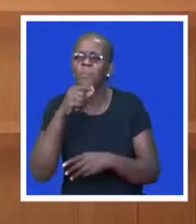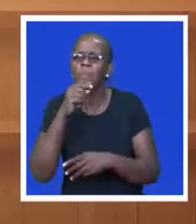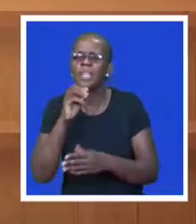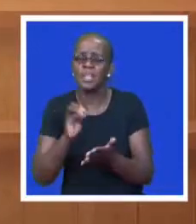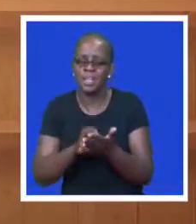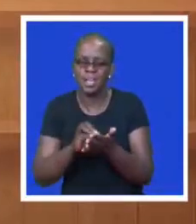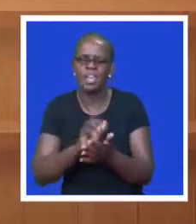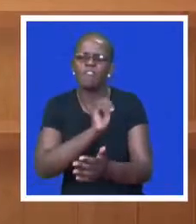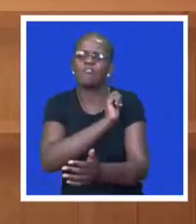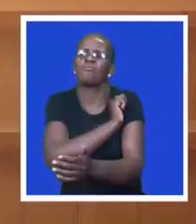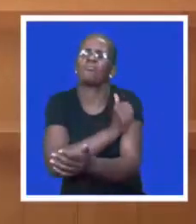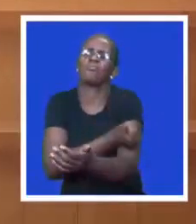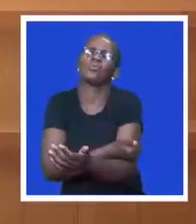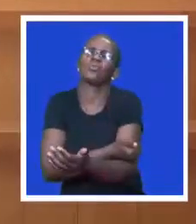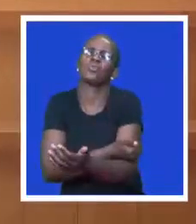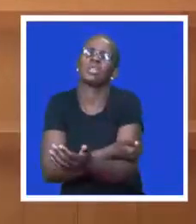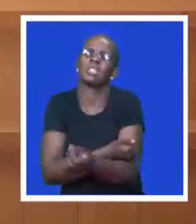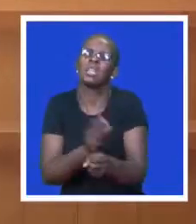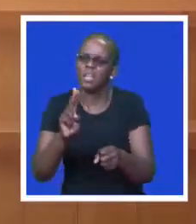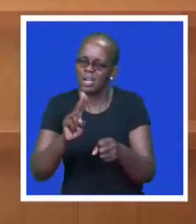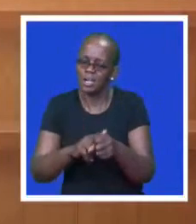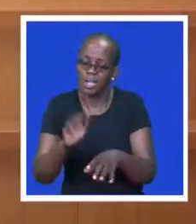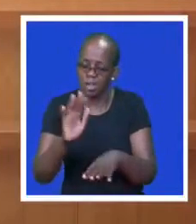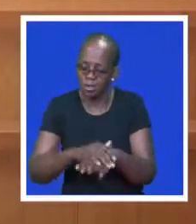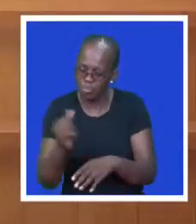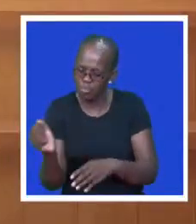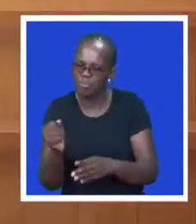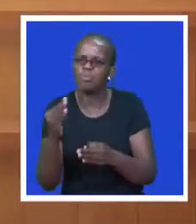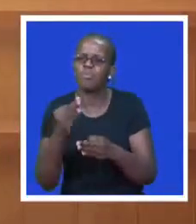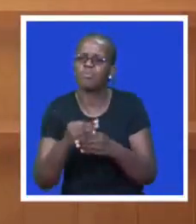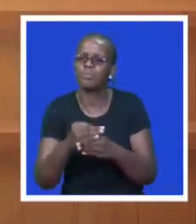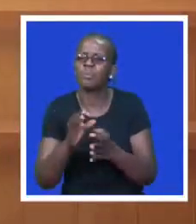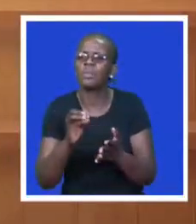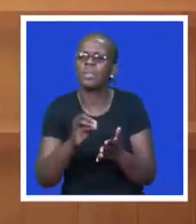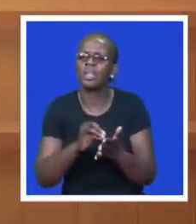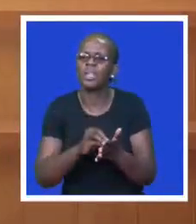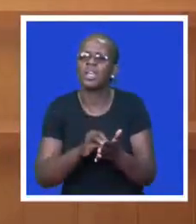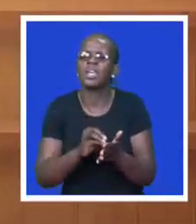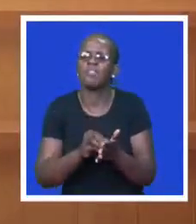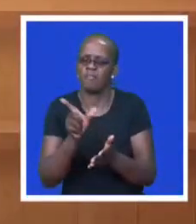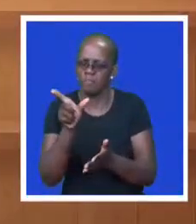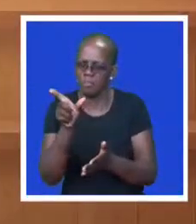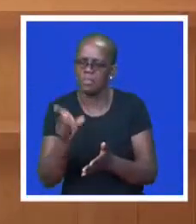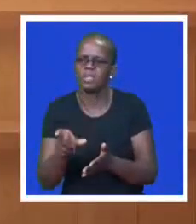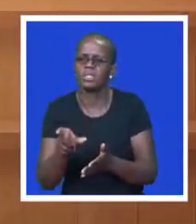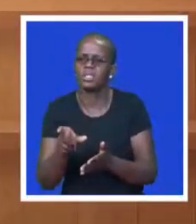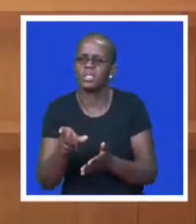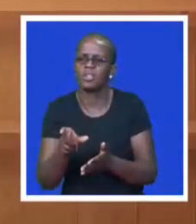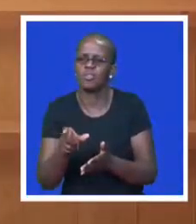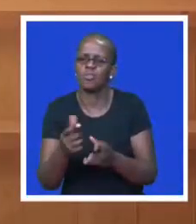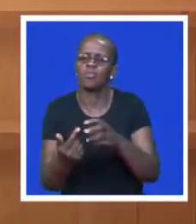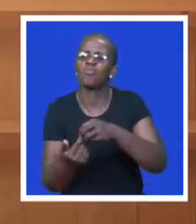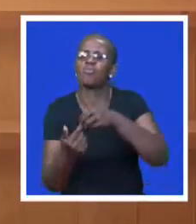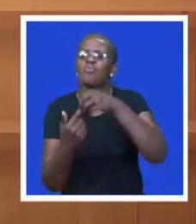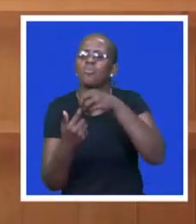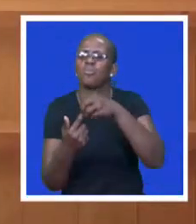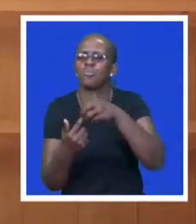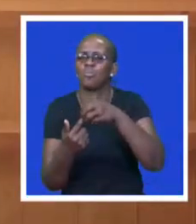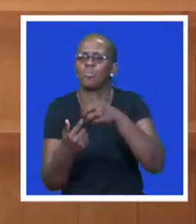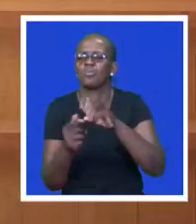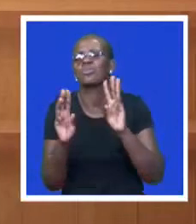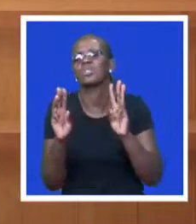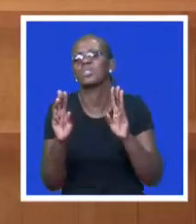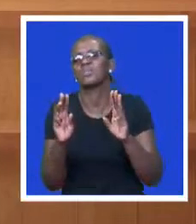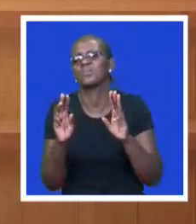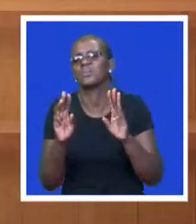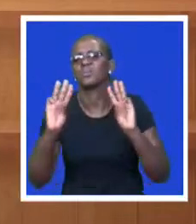father or your grandfather is the head of the family. That is how God designed it to be. Men are supposed